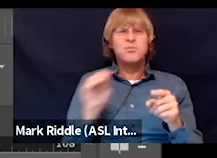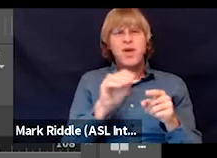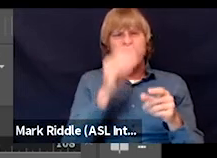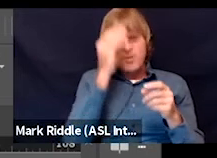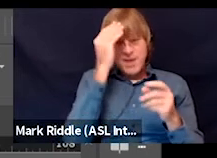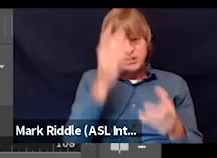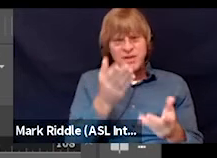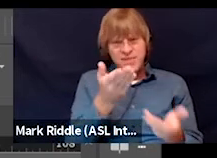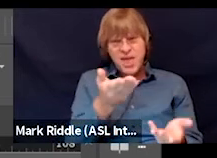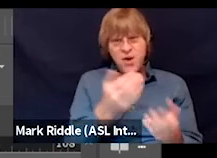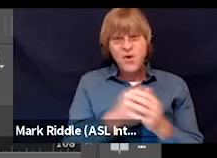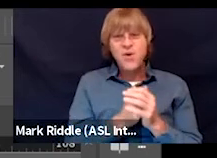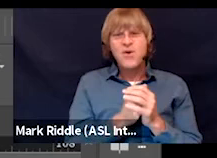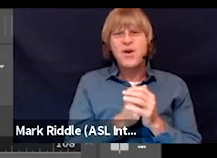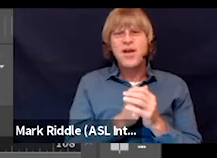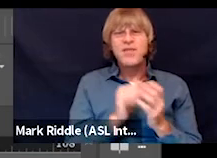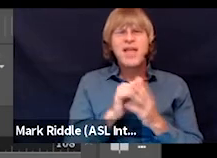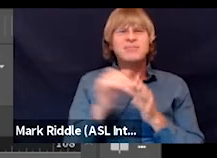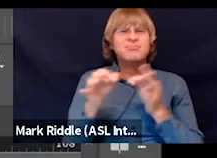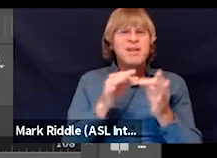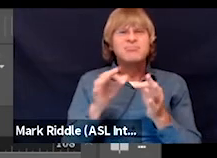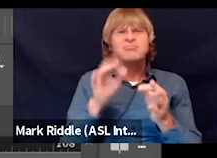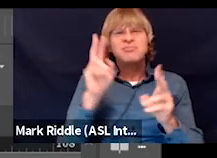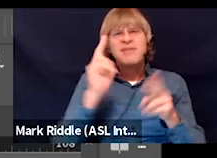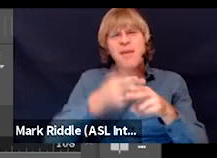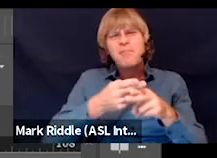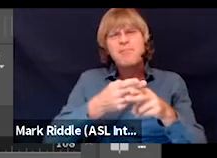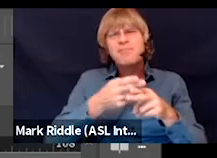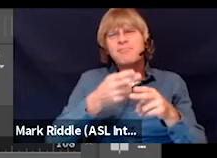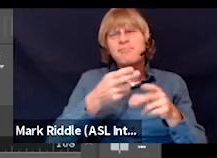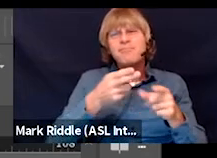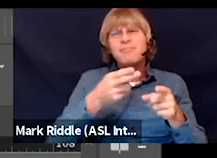information in that tells what the name of that